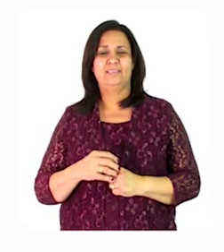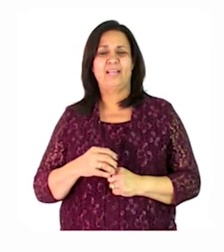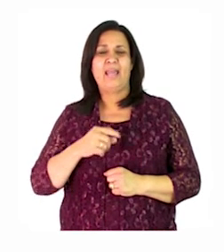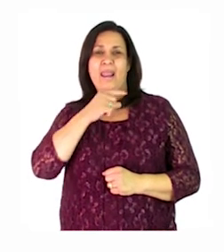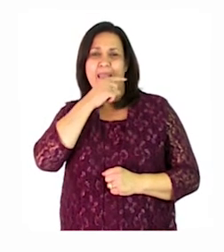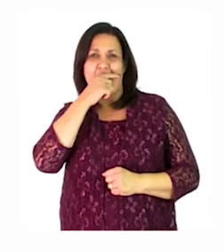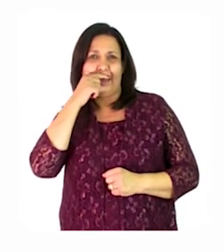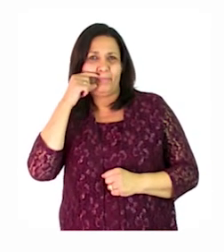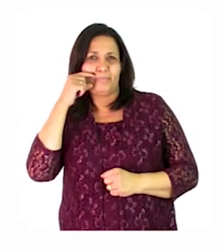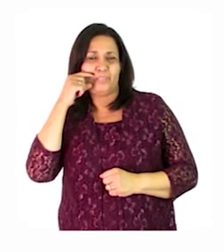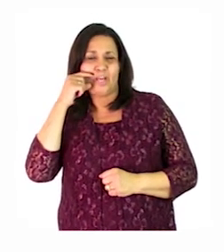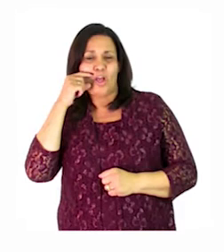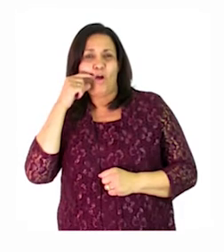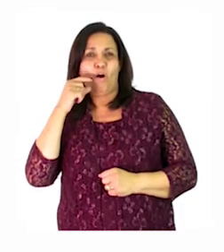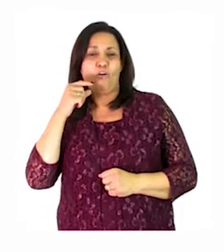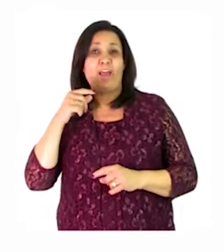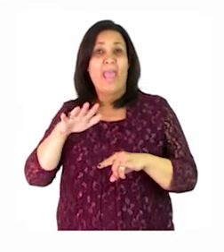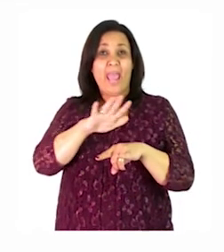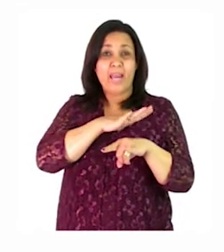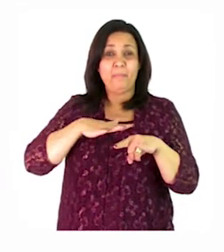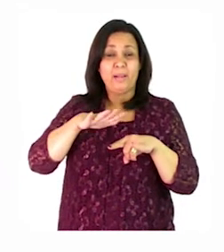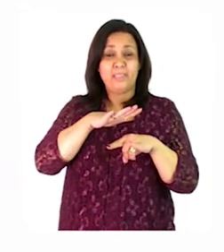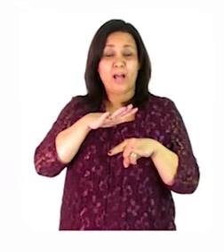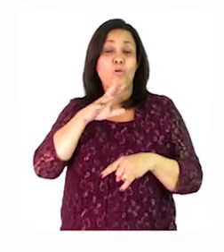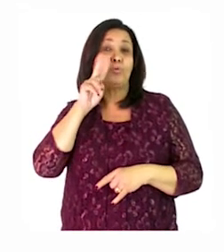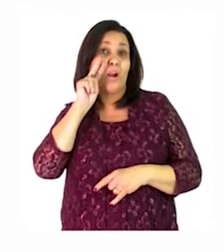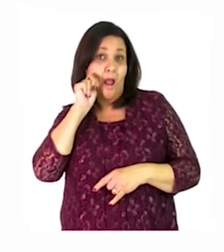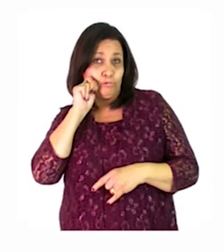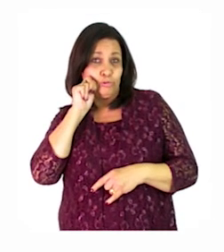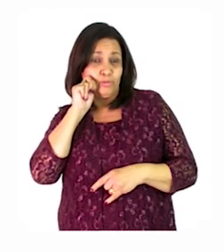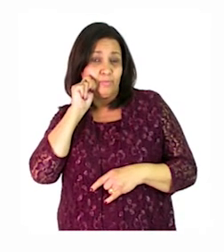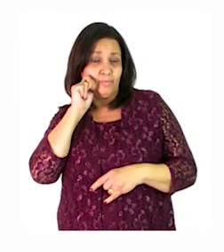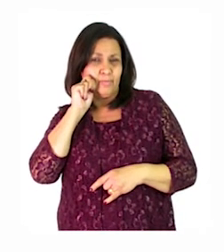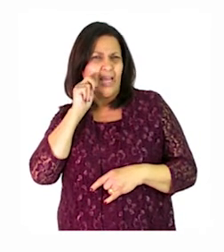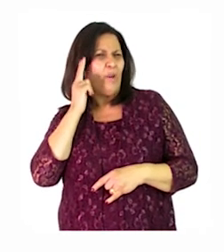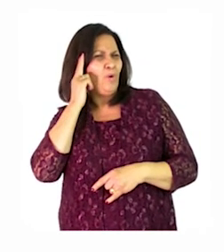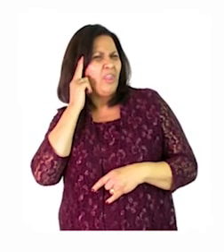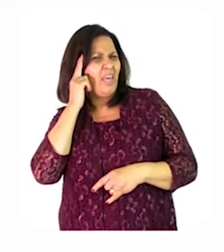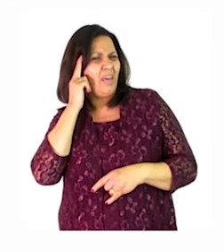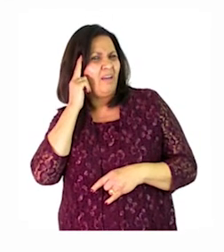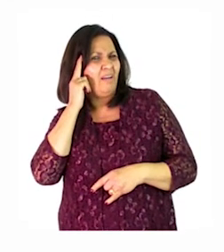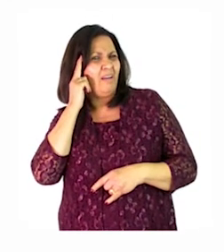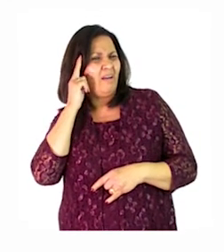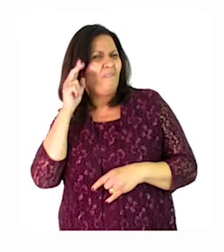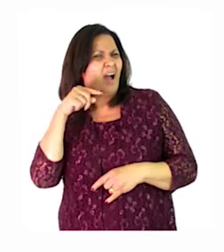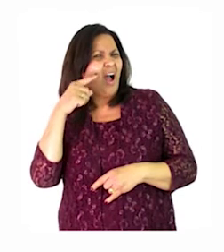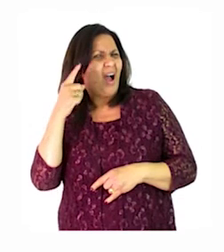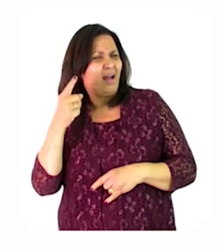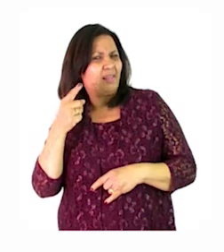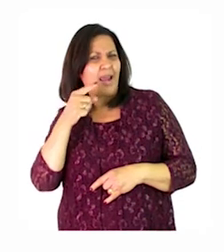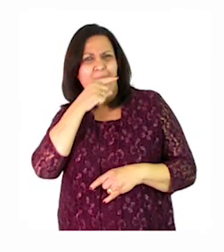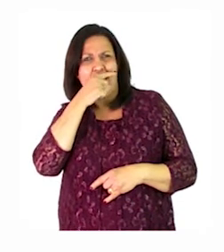of animals are part of nouns. Can we think of other names